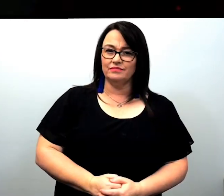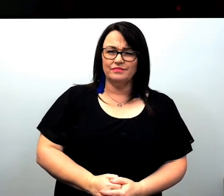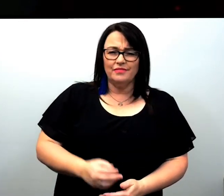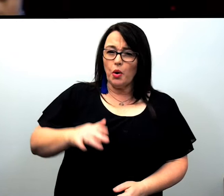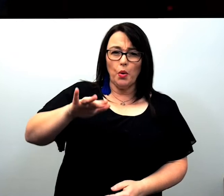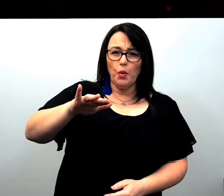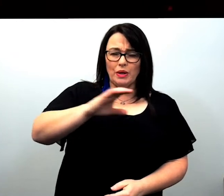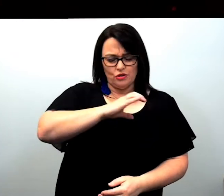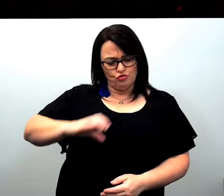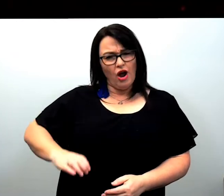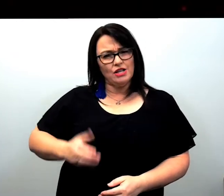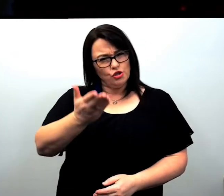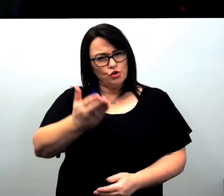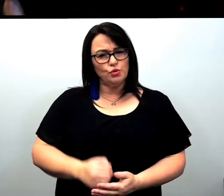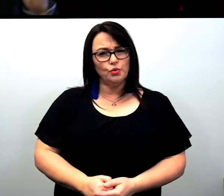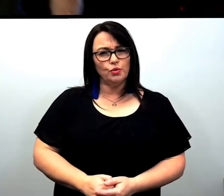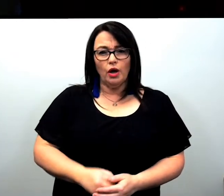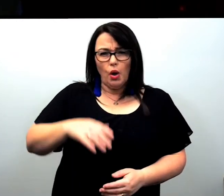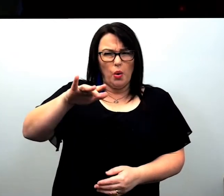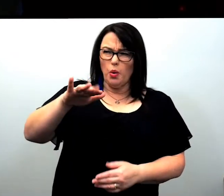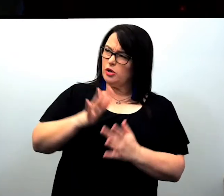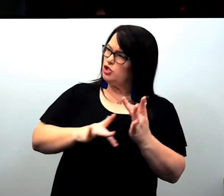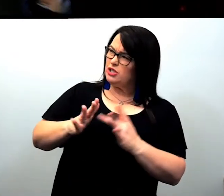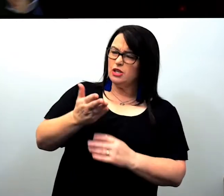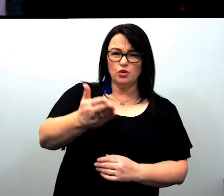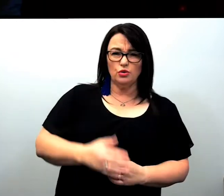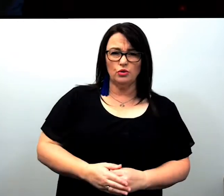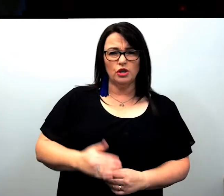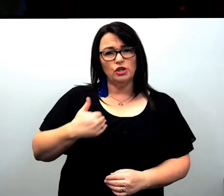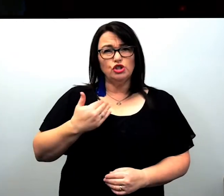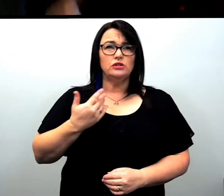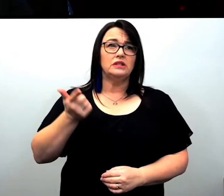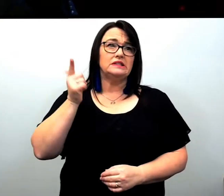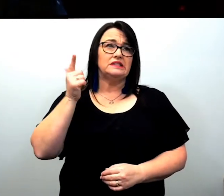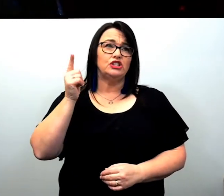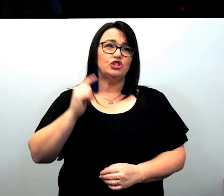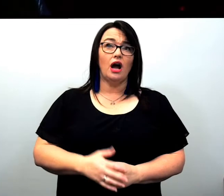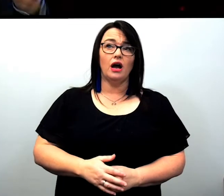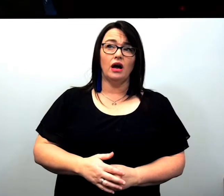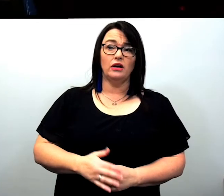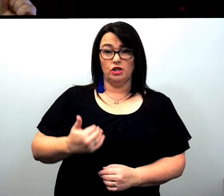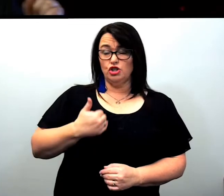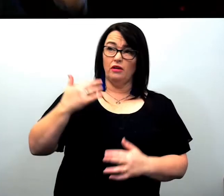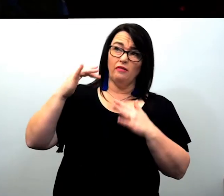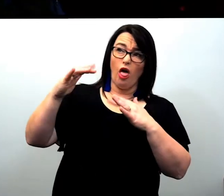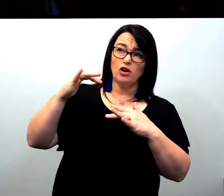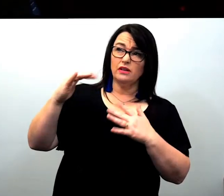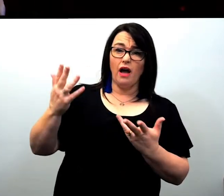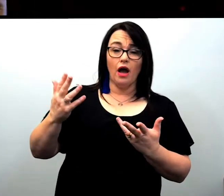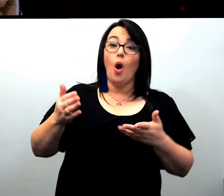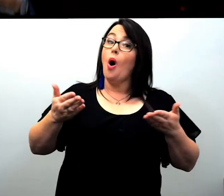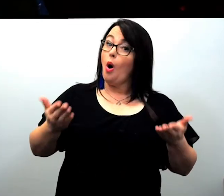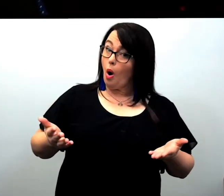you? Who is Jesus to you? Is he just a teacher? Is he just a philosopher? Or is he the anointed one? It's because